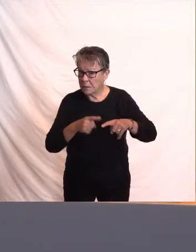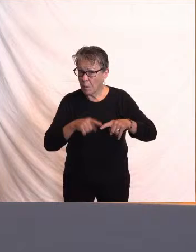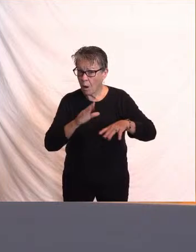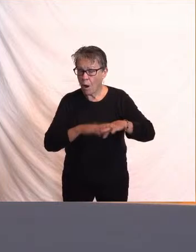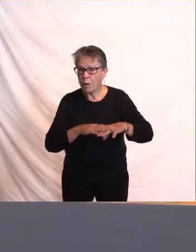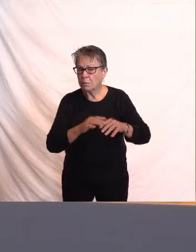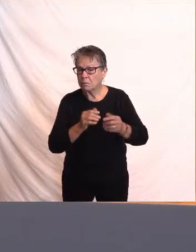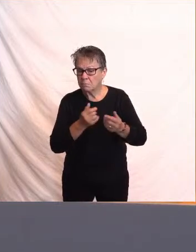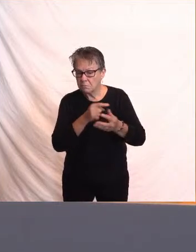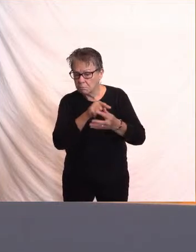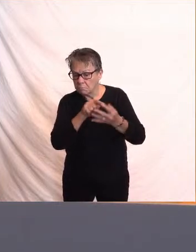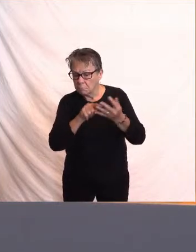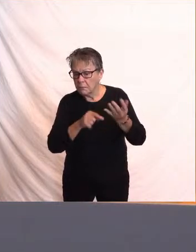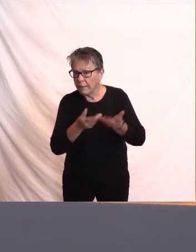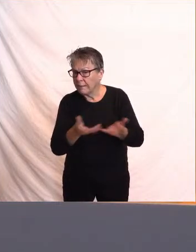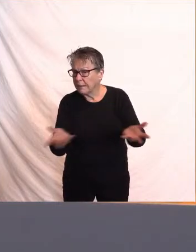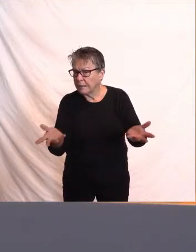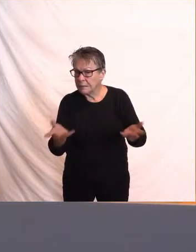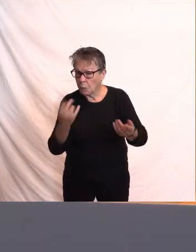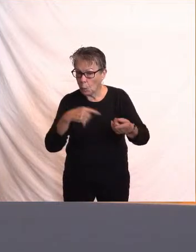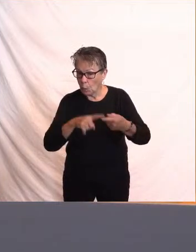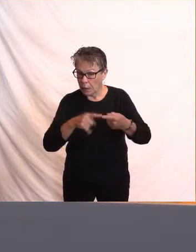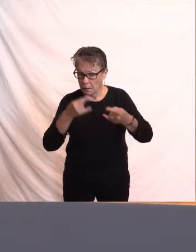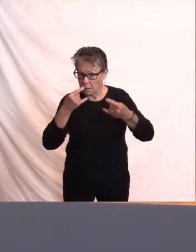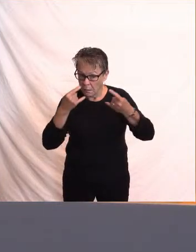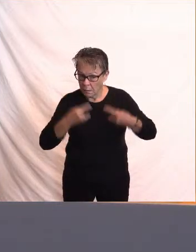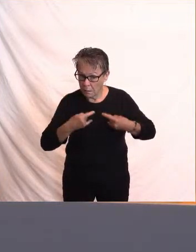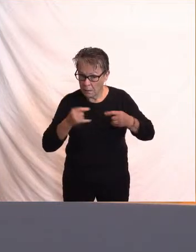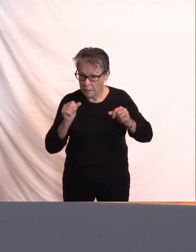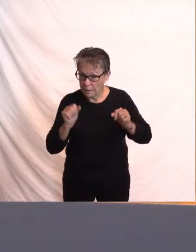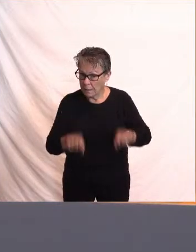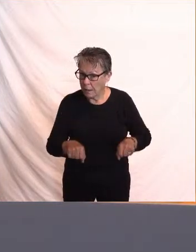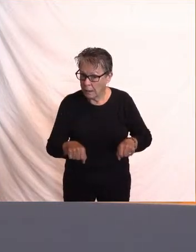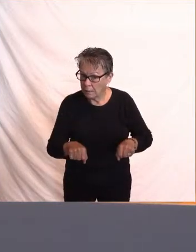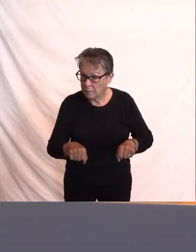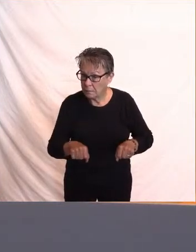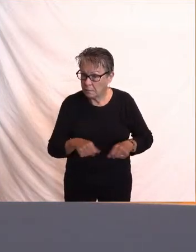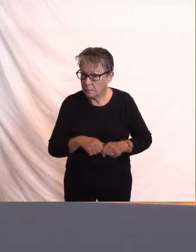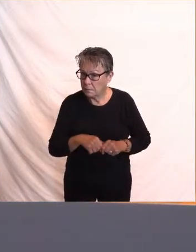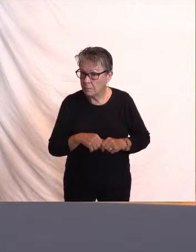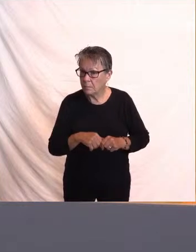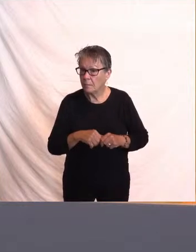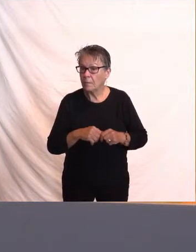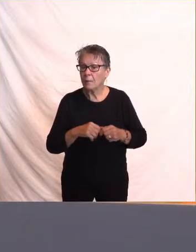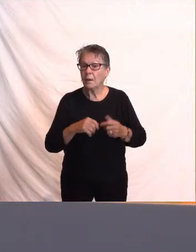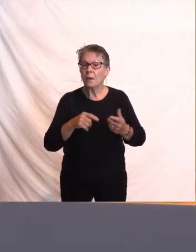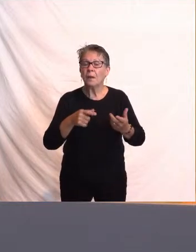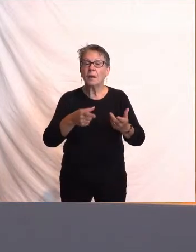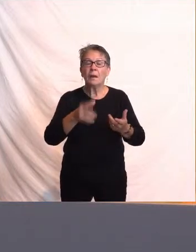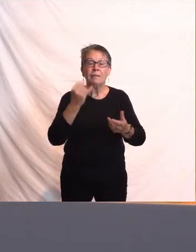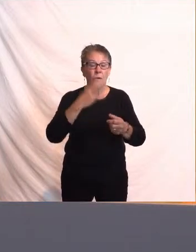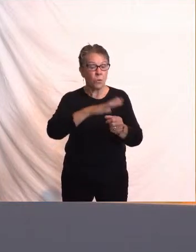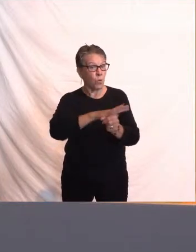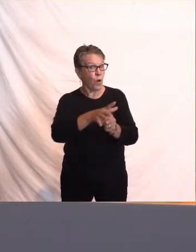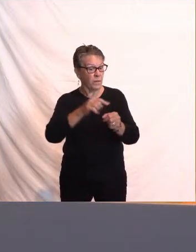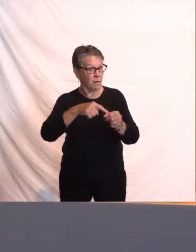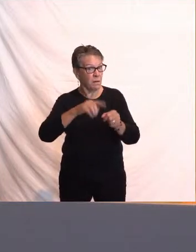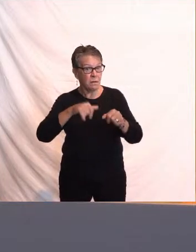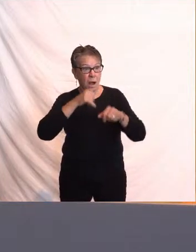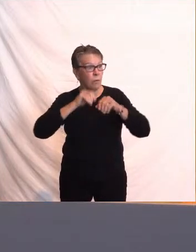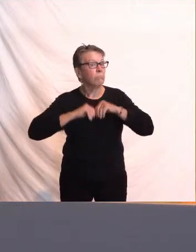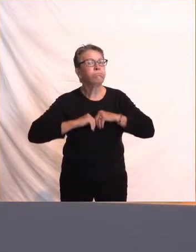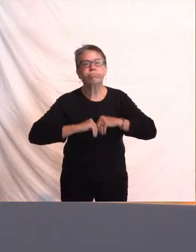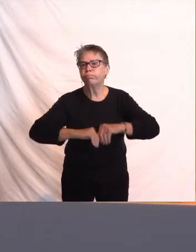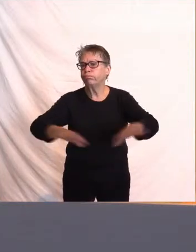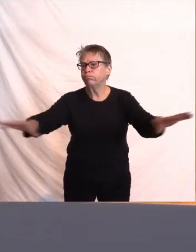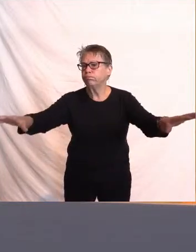common around, the virus has become less deadly, or there are other better prevention measures that can protect people.